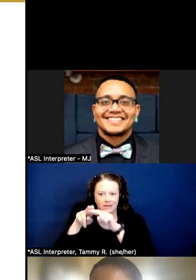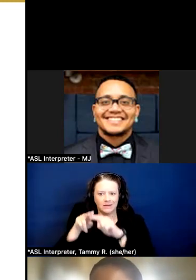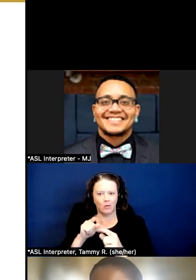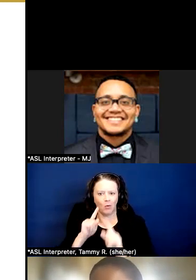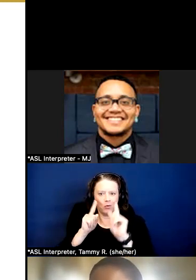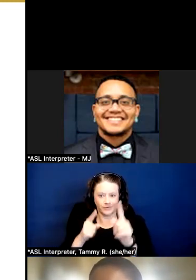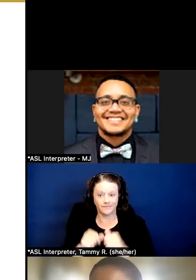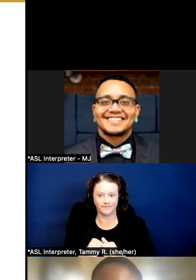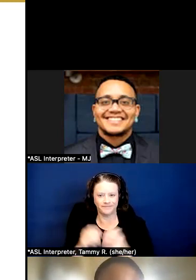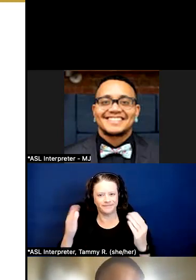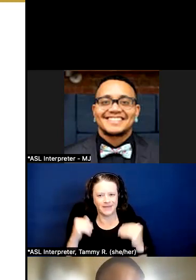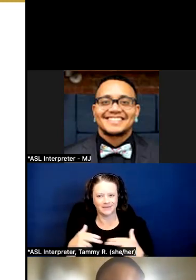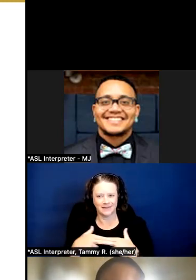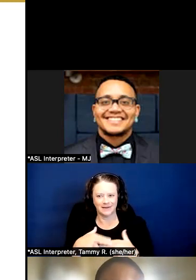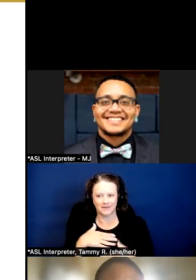please.